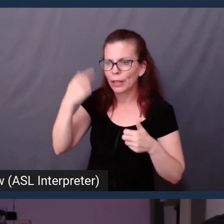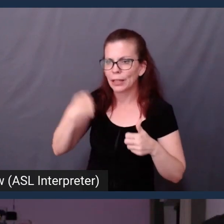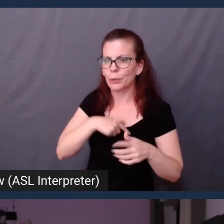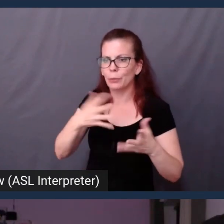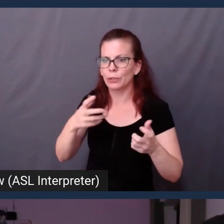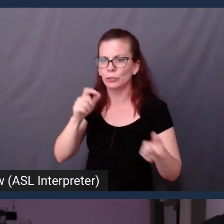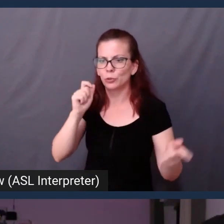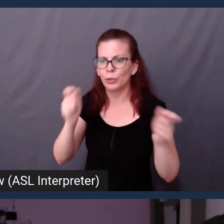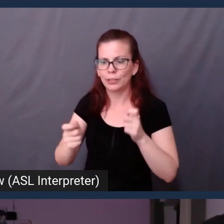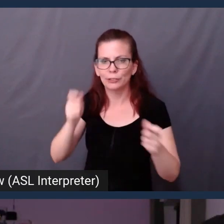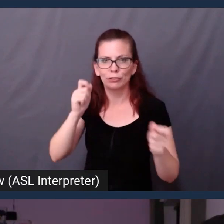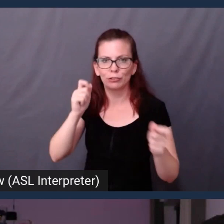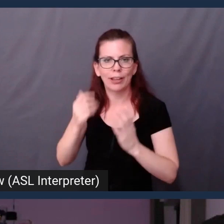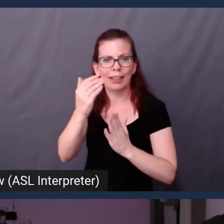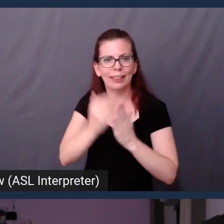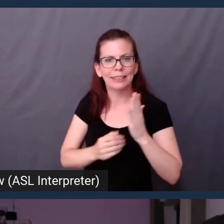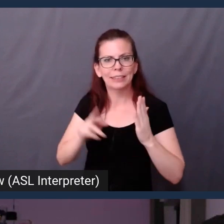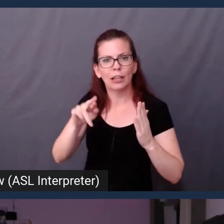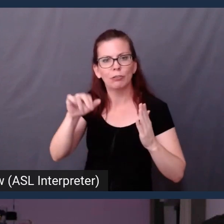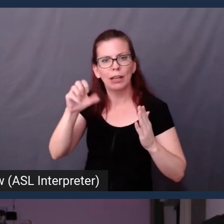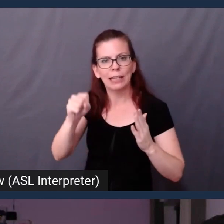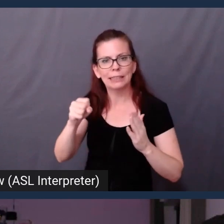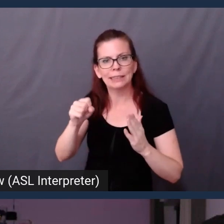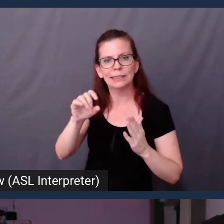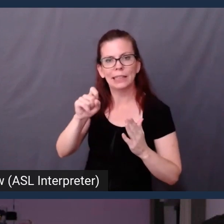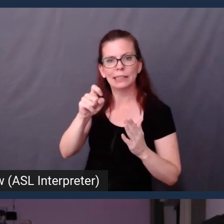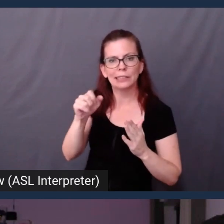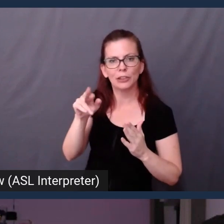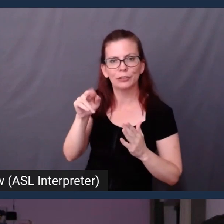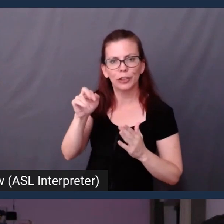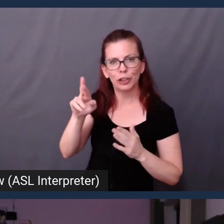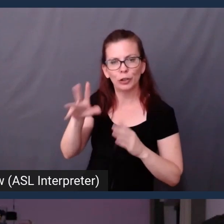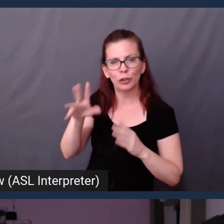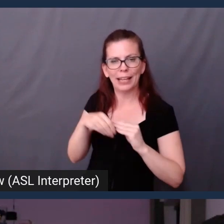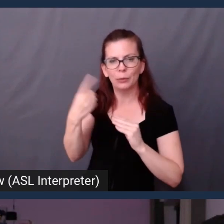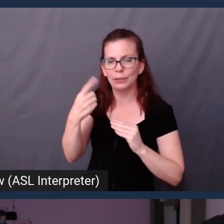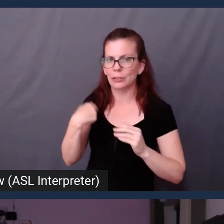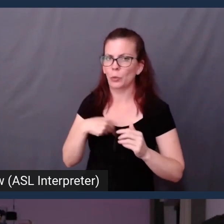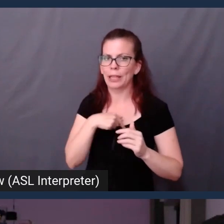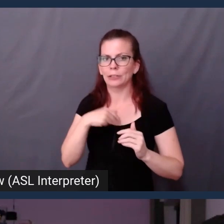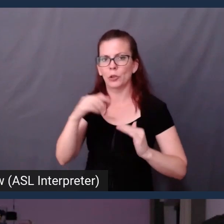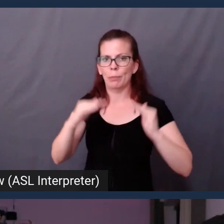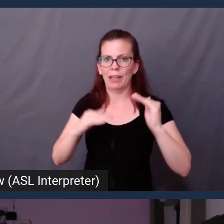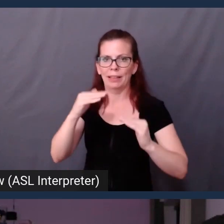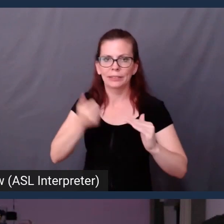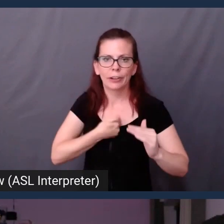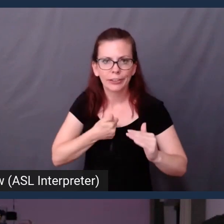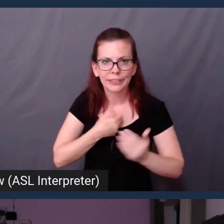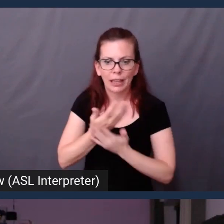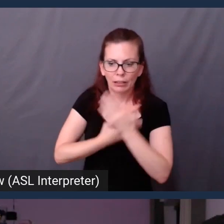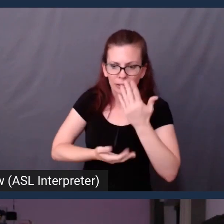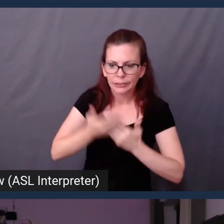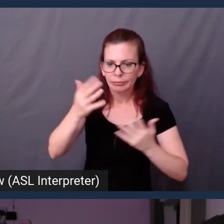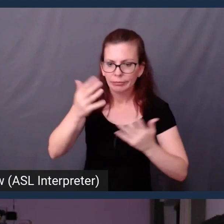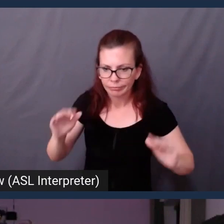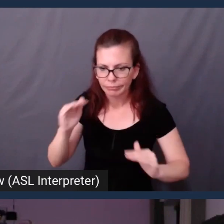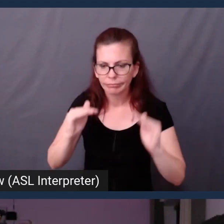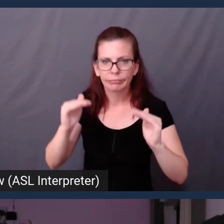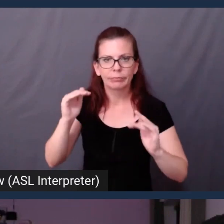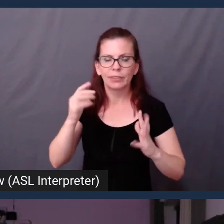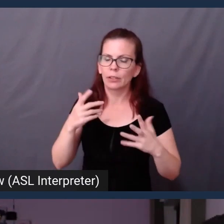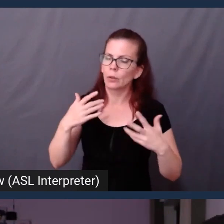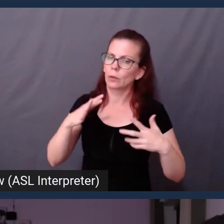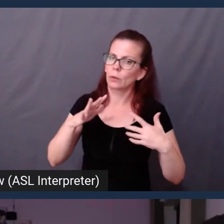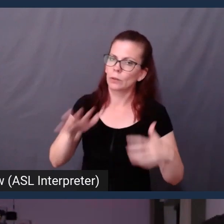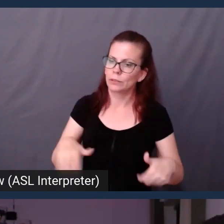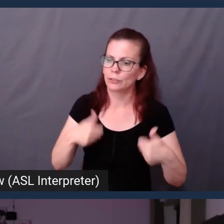list of Redis servers or add another one, now we had to do all the rebalancing ourselves. It was very, very challenging.